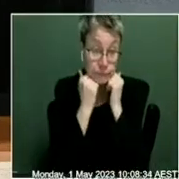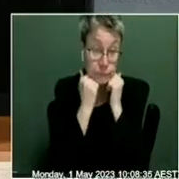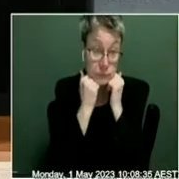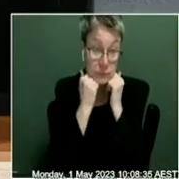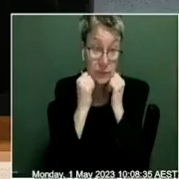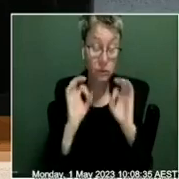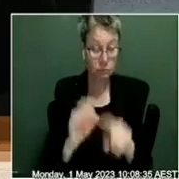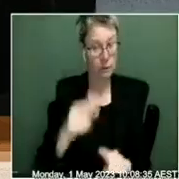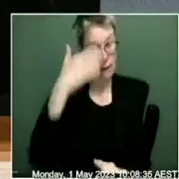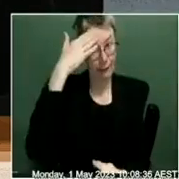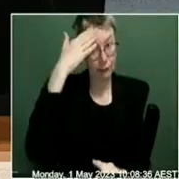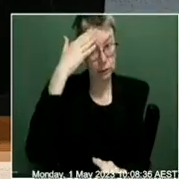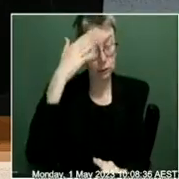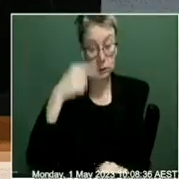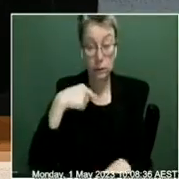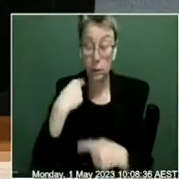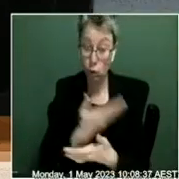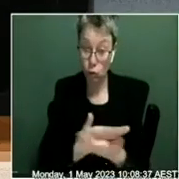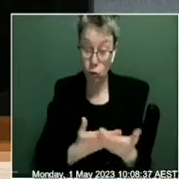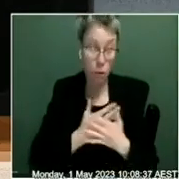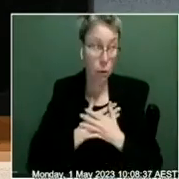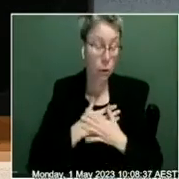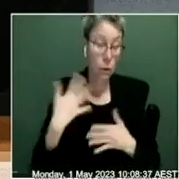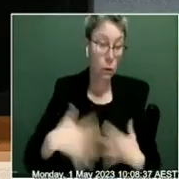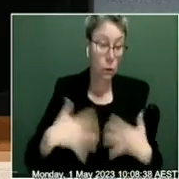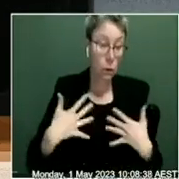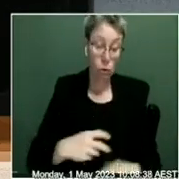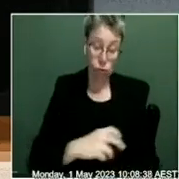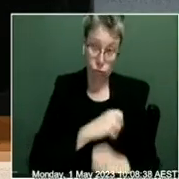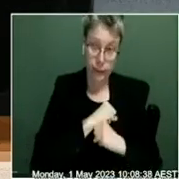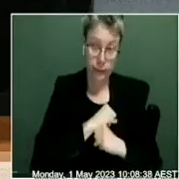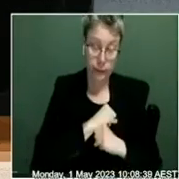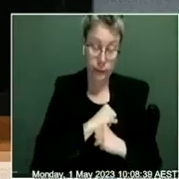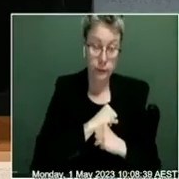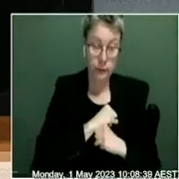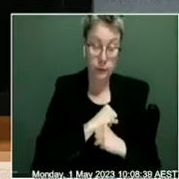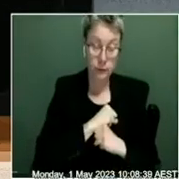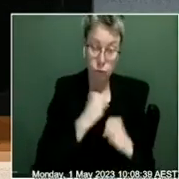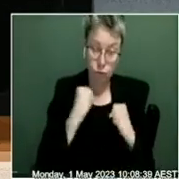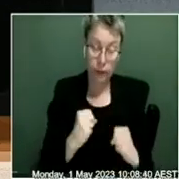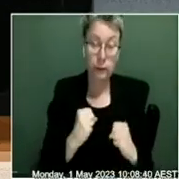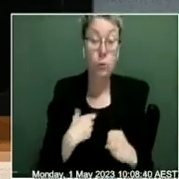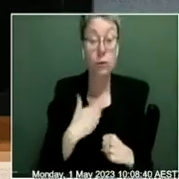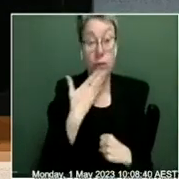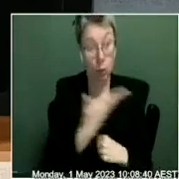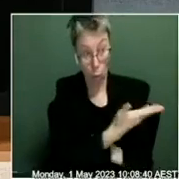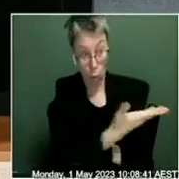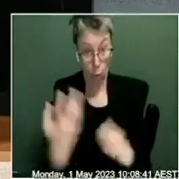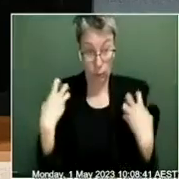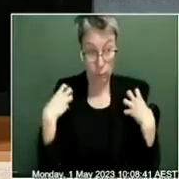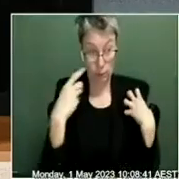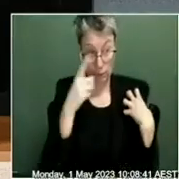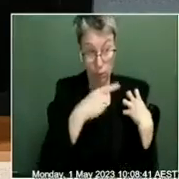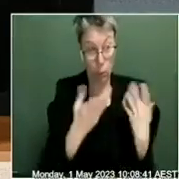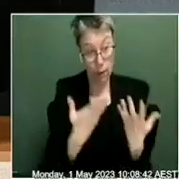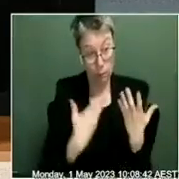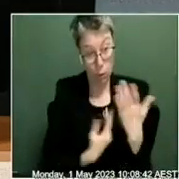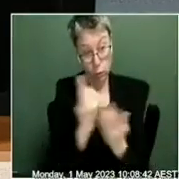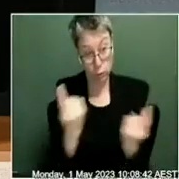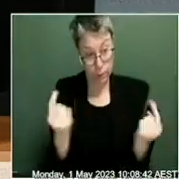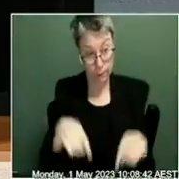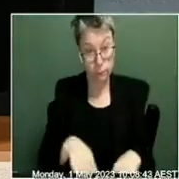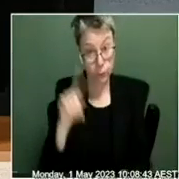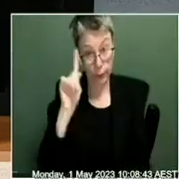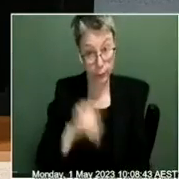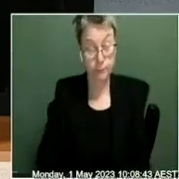for the opportunity to appear today. Thanks. Thank you. And thank you for the opportunity. I'd also like to acknowledge we're